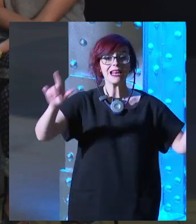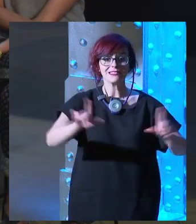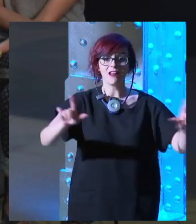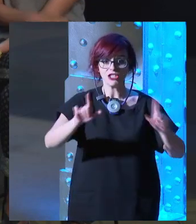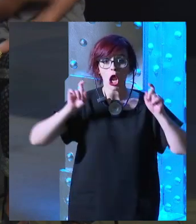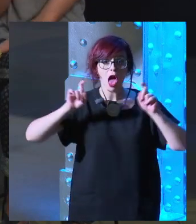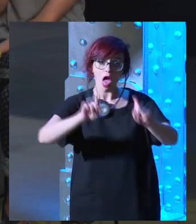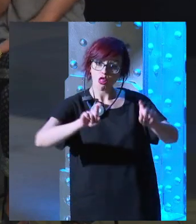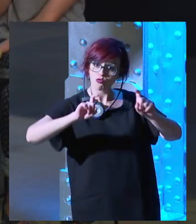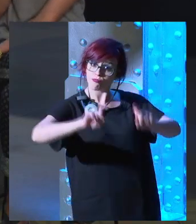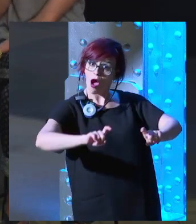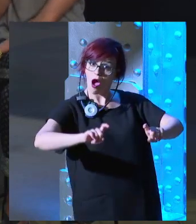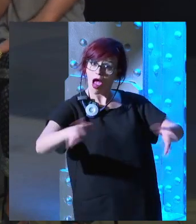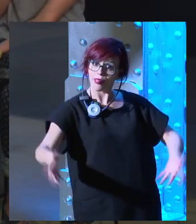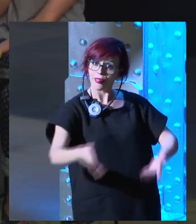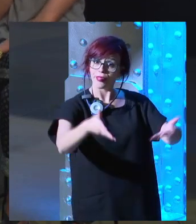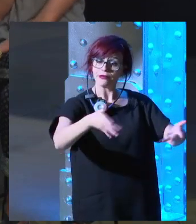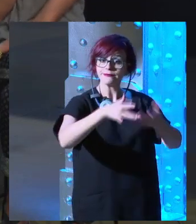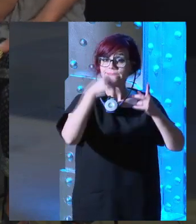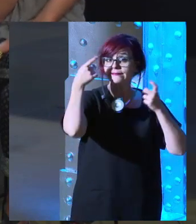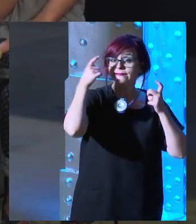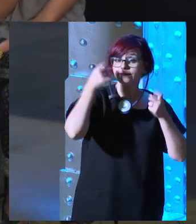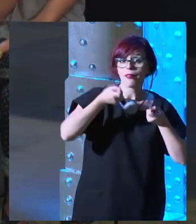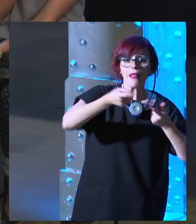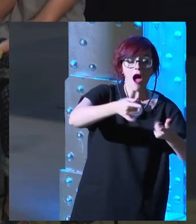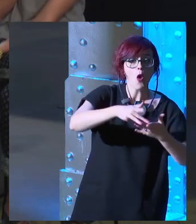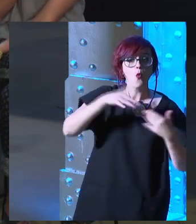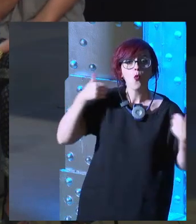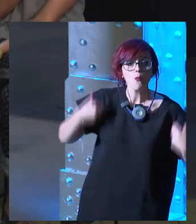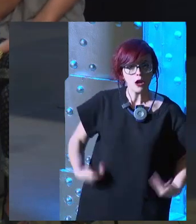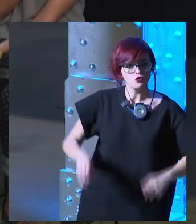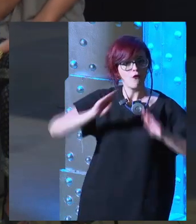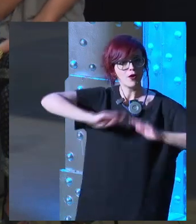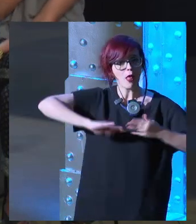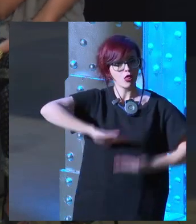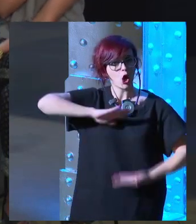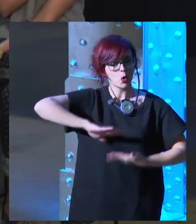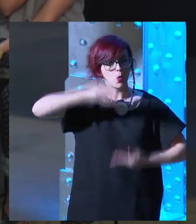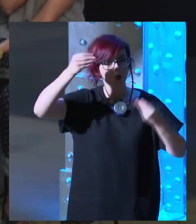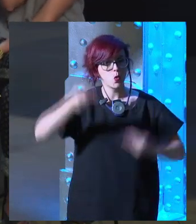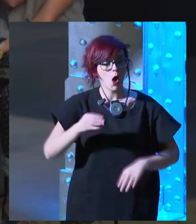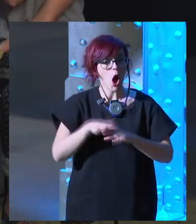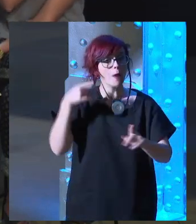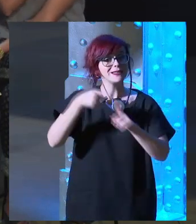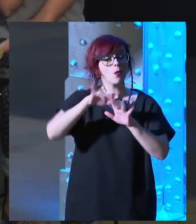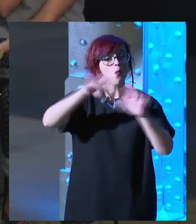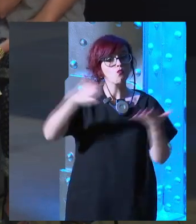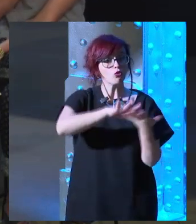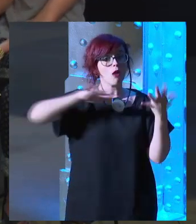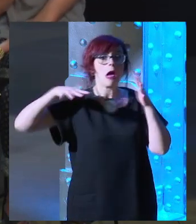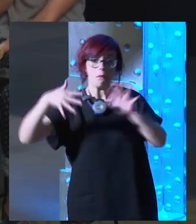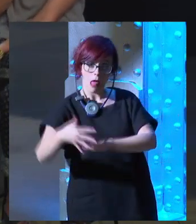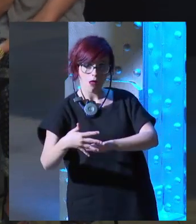fully formed human beings, ready to change the world. It won't happen. And if we don't look after our kids, there'll be a tiny